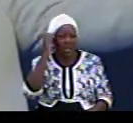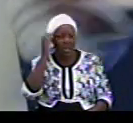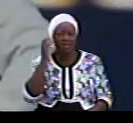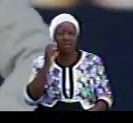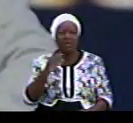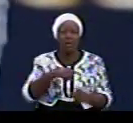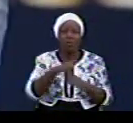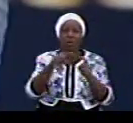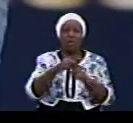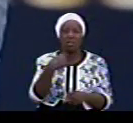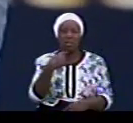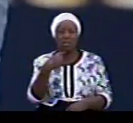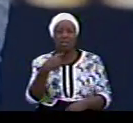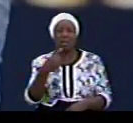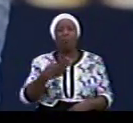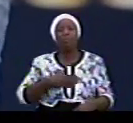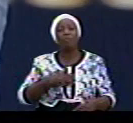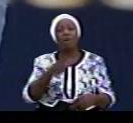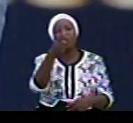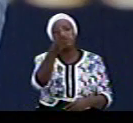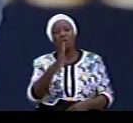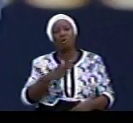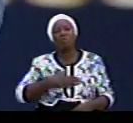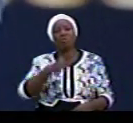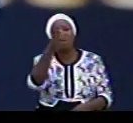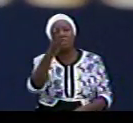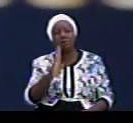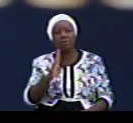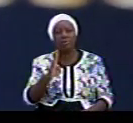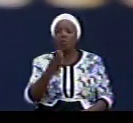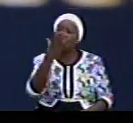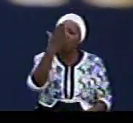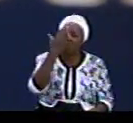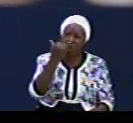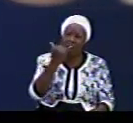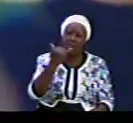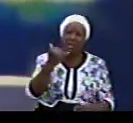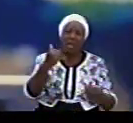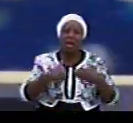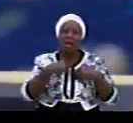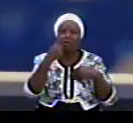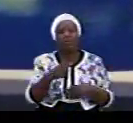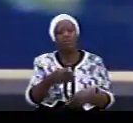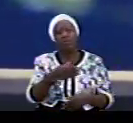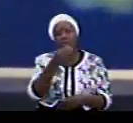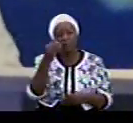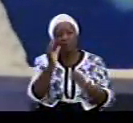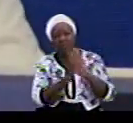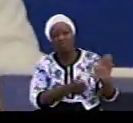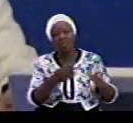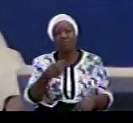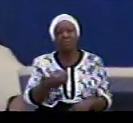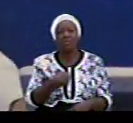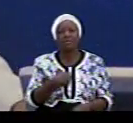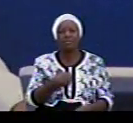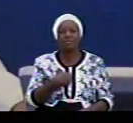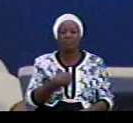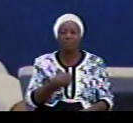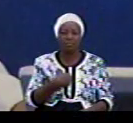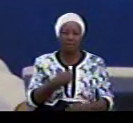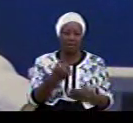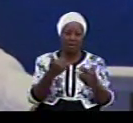he said, my God, why hast thou forsaken me?